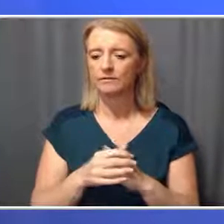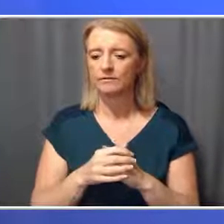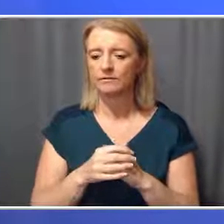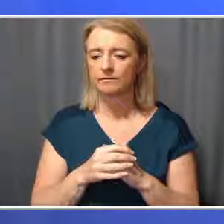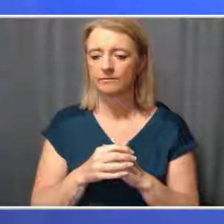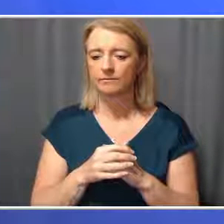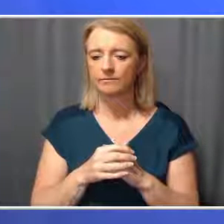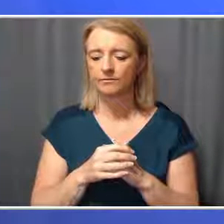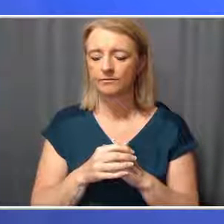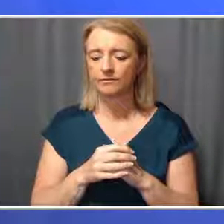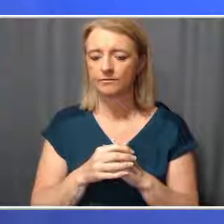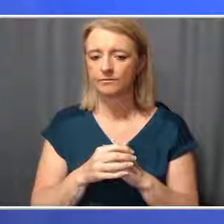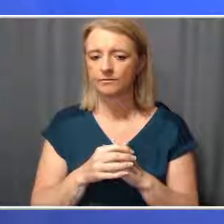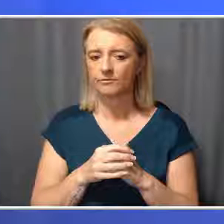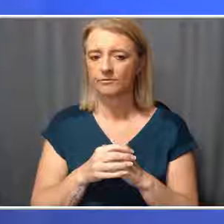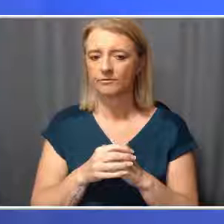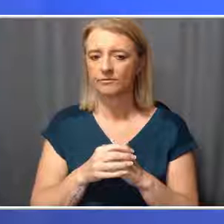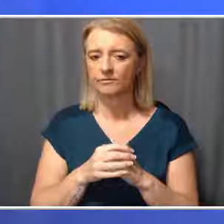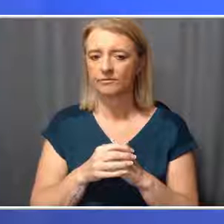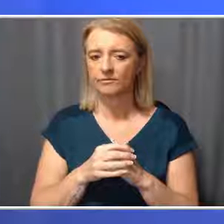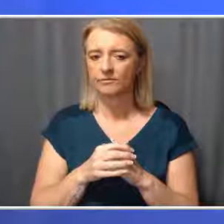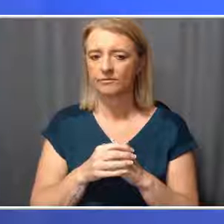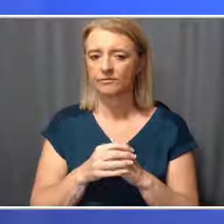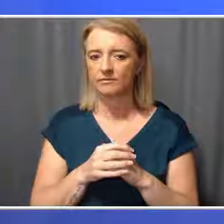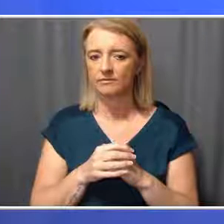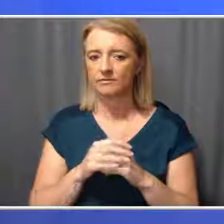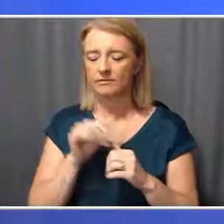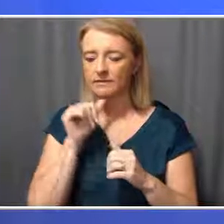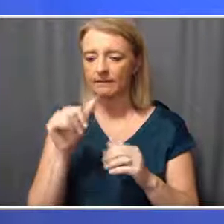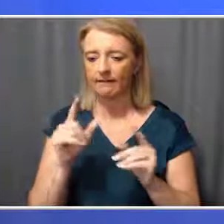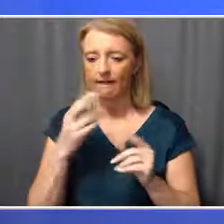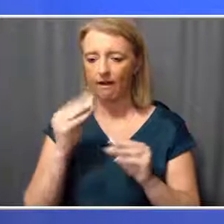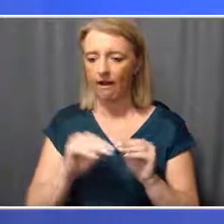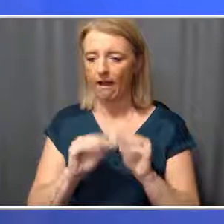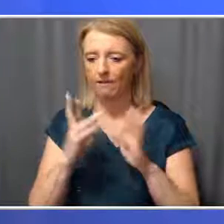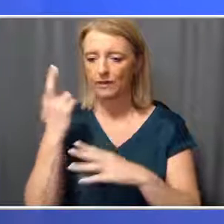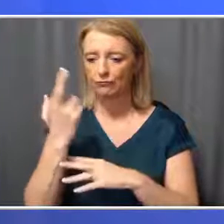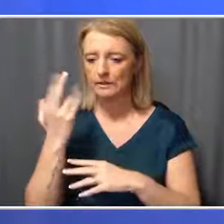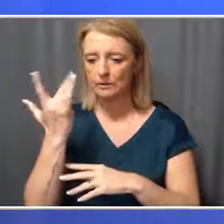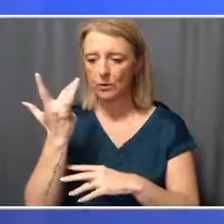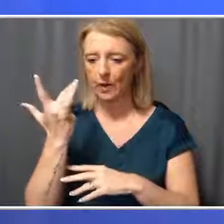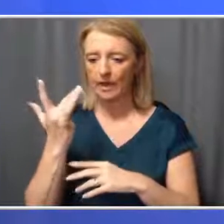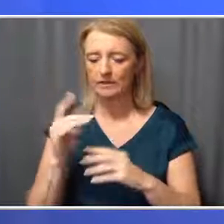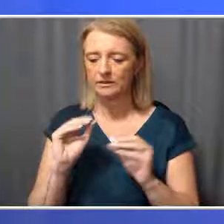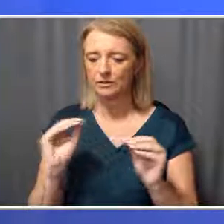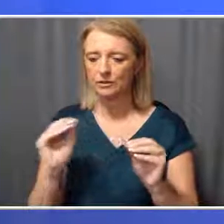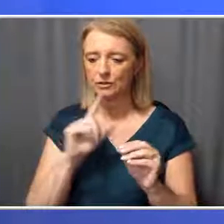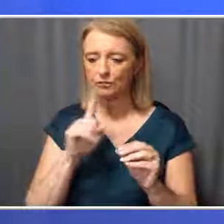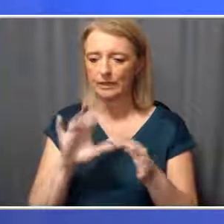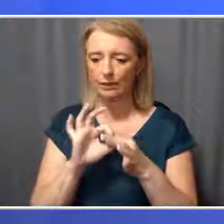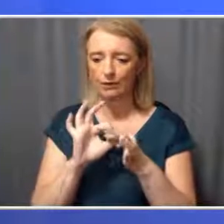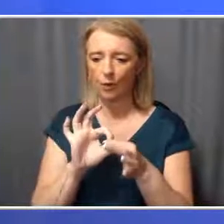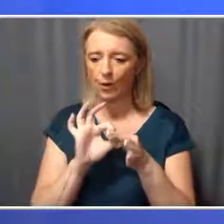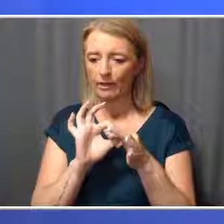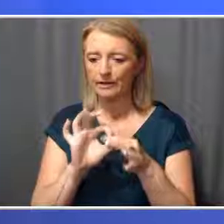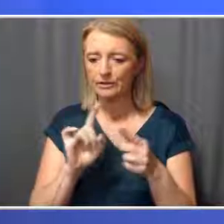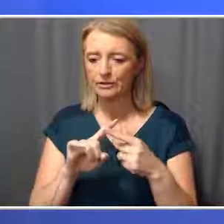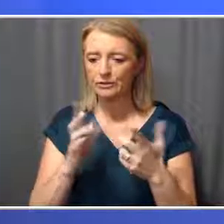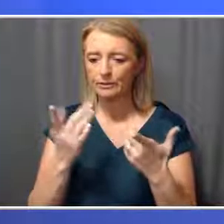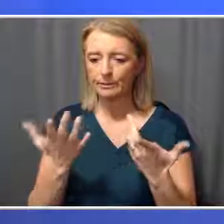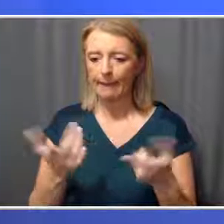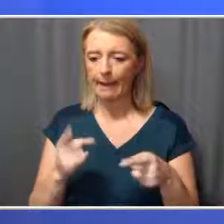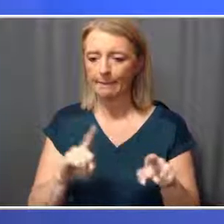Made a difference. I track them in my health app so that when I go to the doctor, I'm able to give an idea of how many. And it